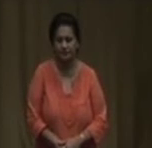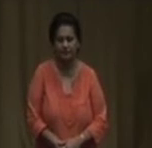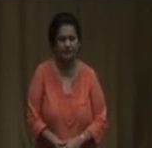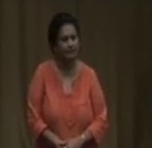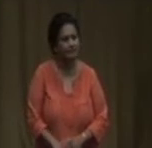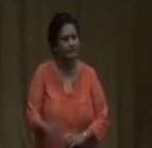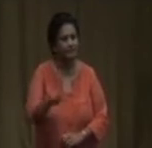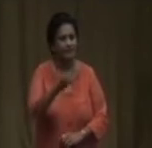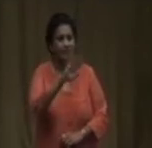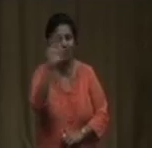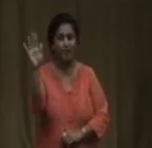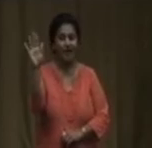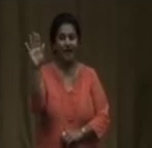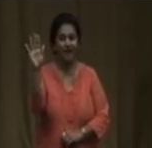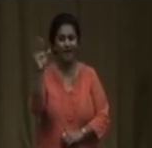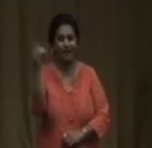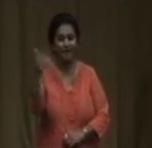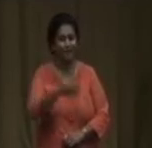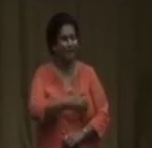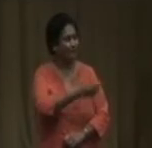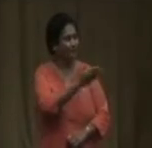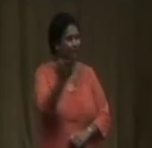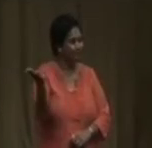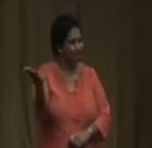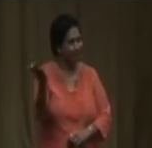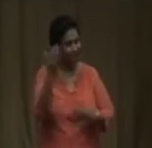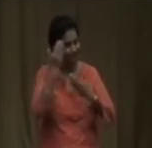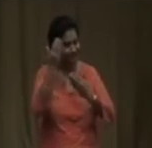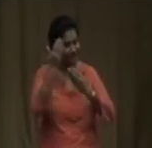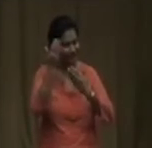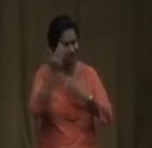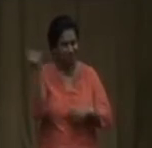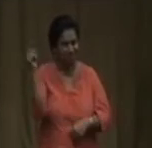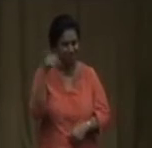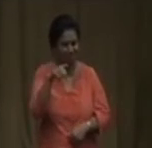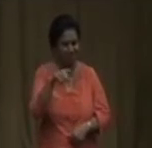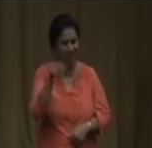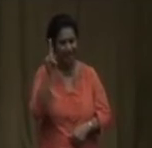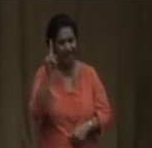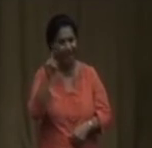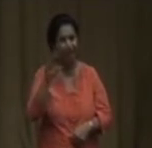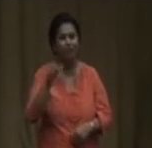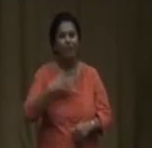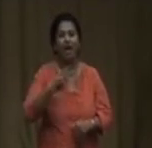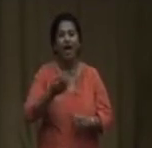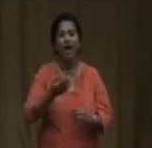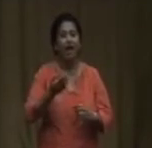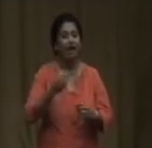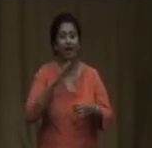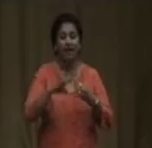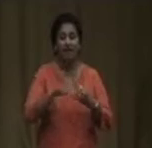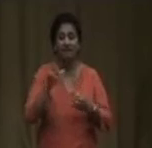Kia ora, good morning everyone. It's a great honour and privilege to be back on campus again since my last visit in